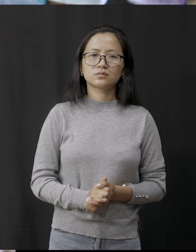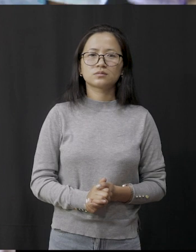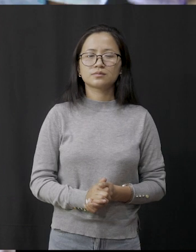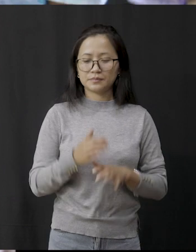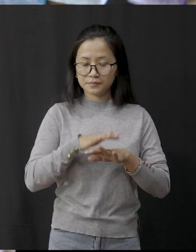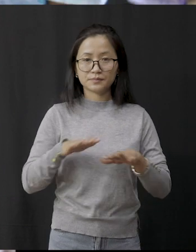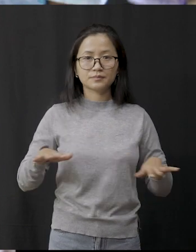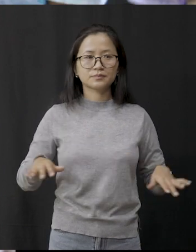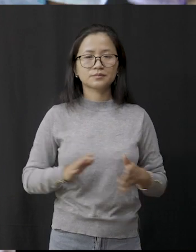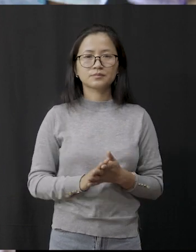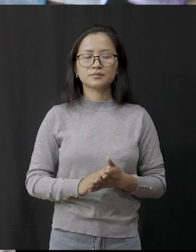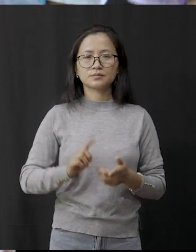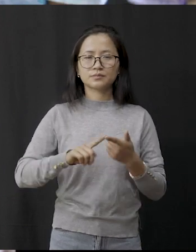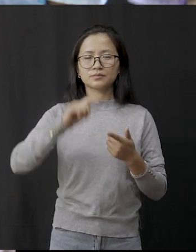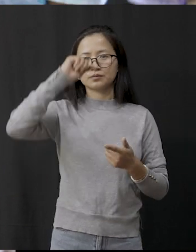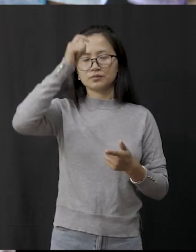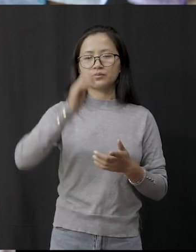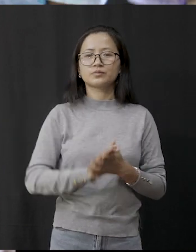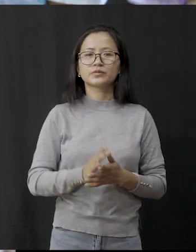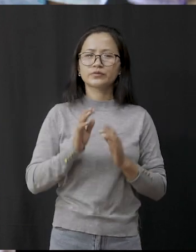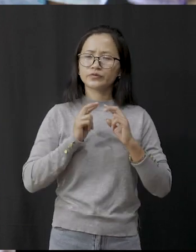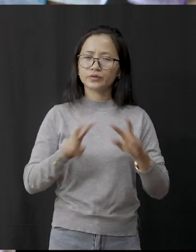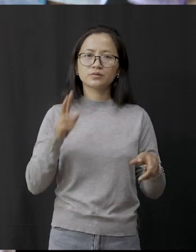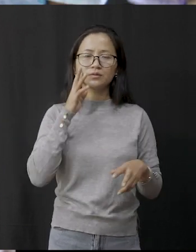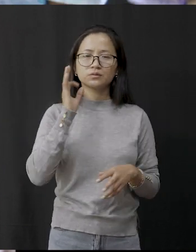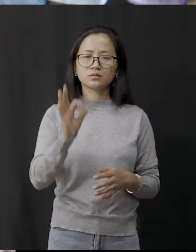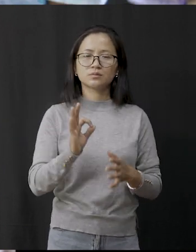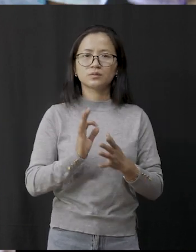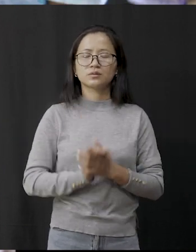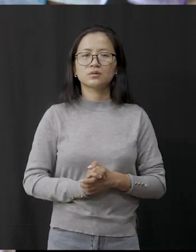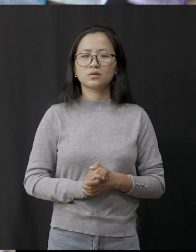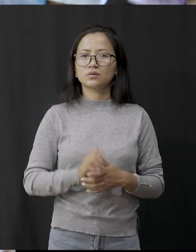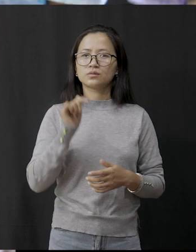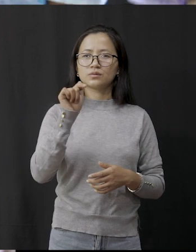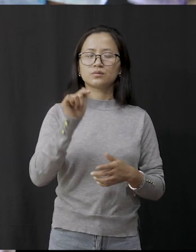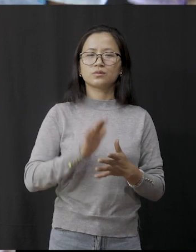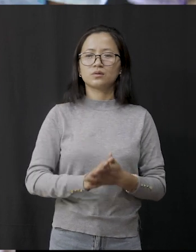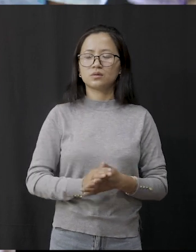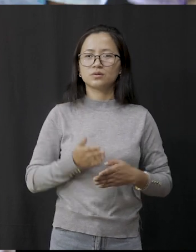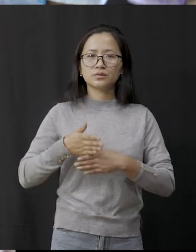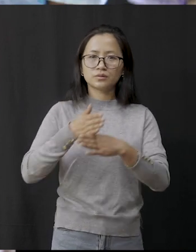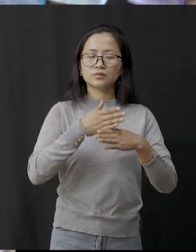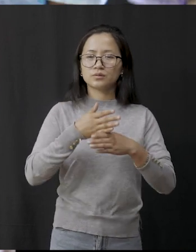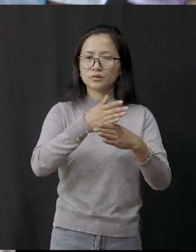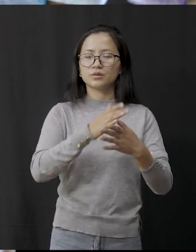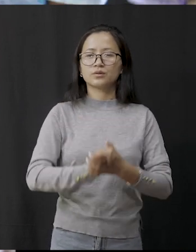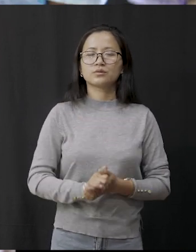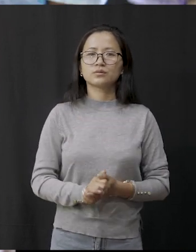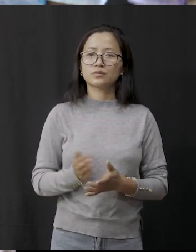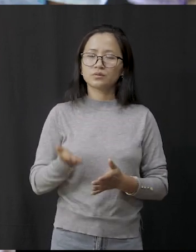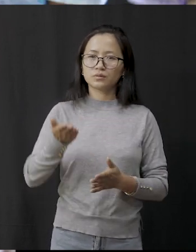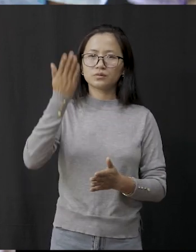So students, education is very important, and you are contributing to the growth of